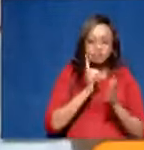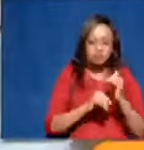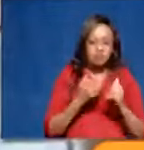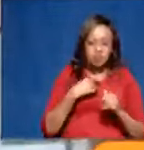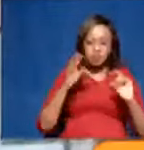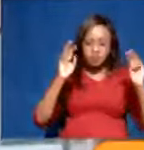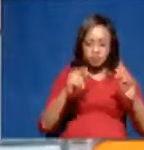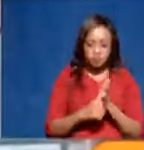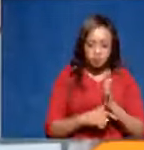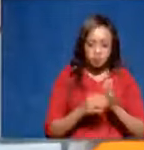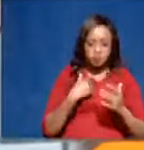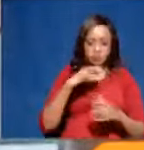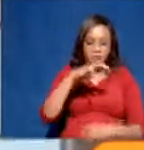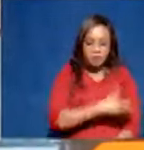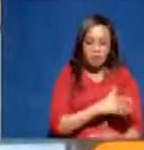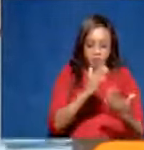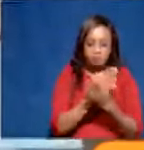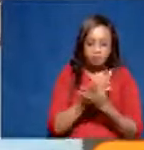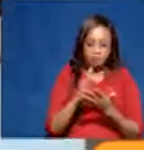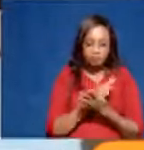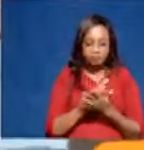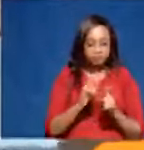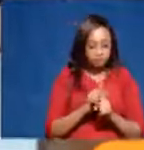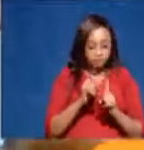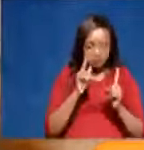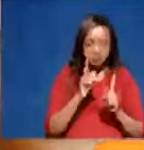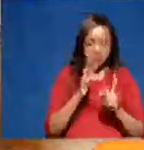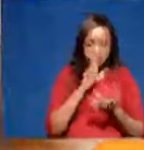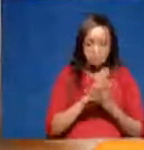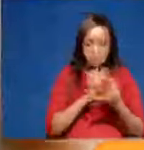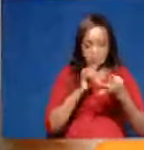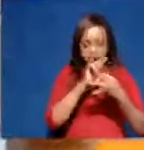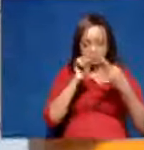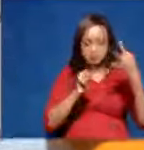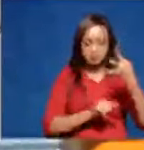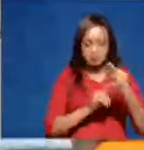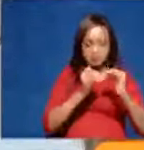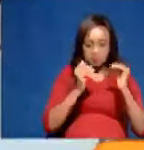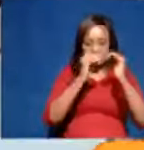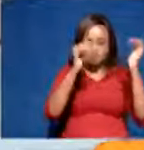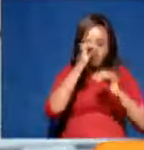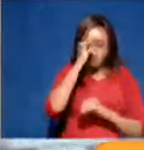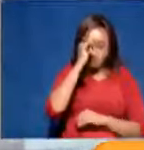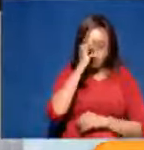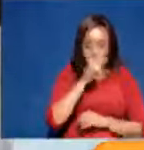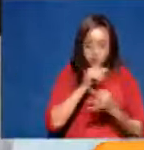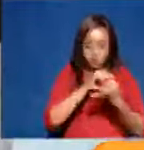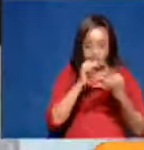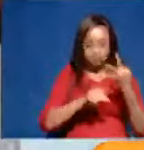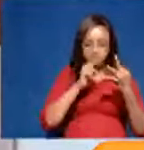powers, that although the three arms of government are supposed to be